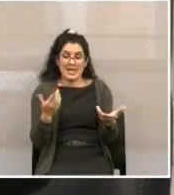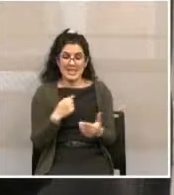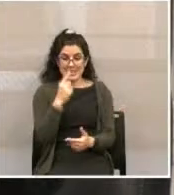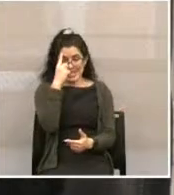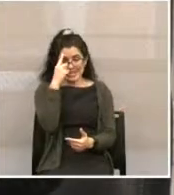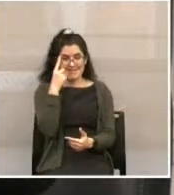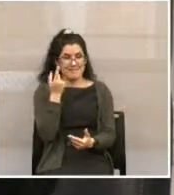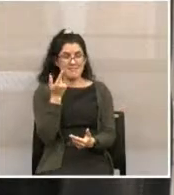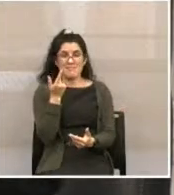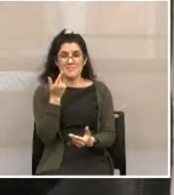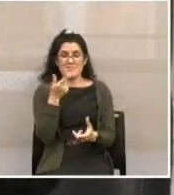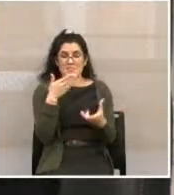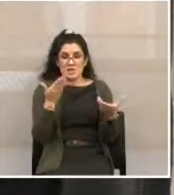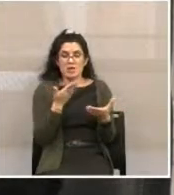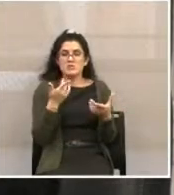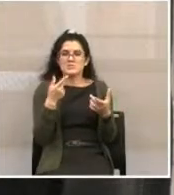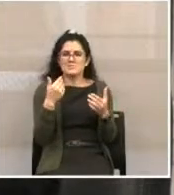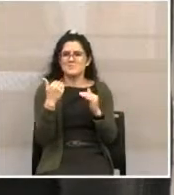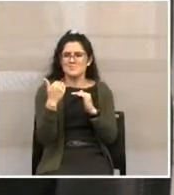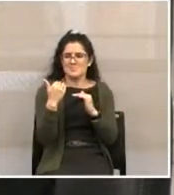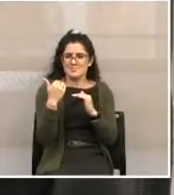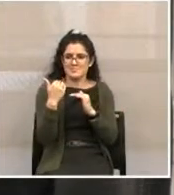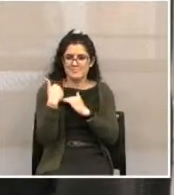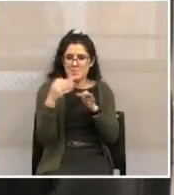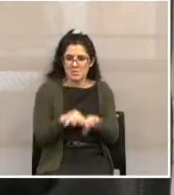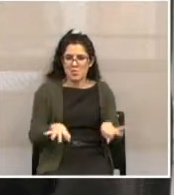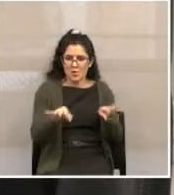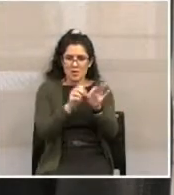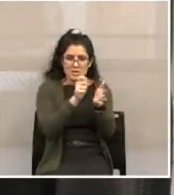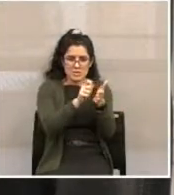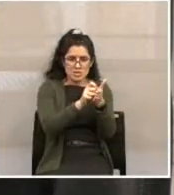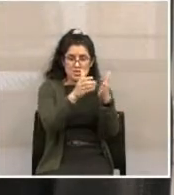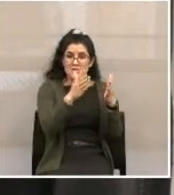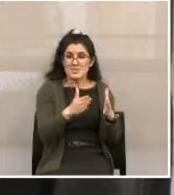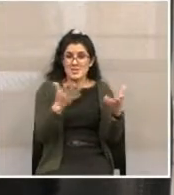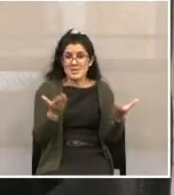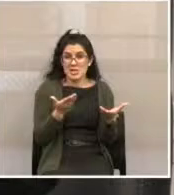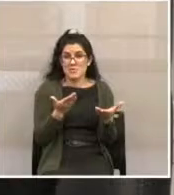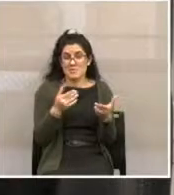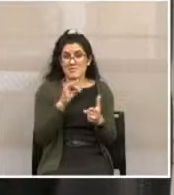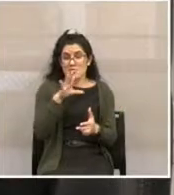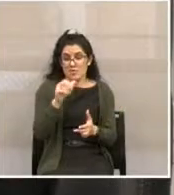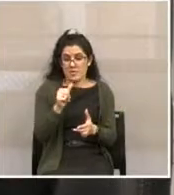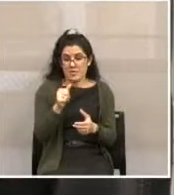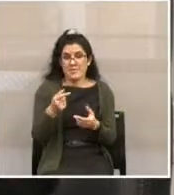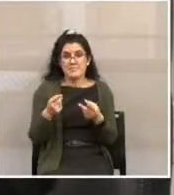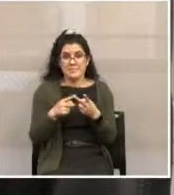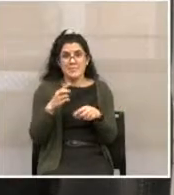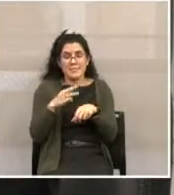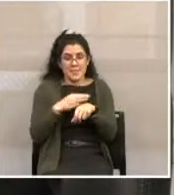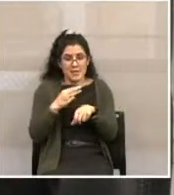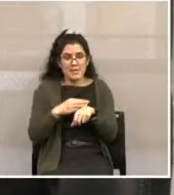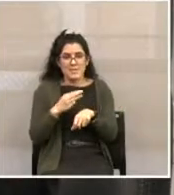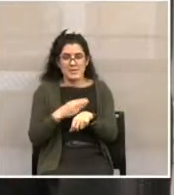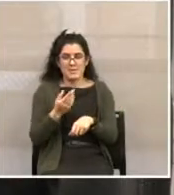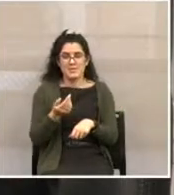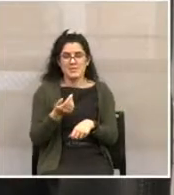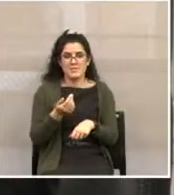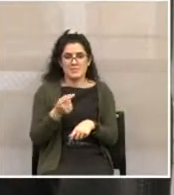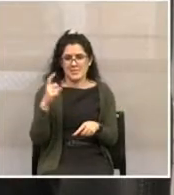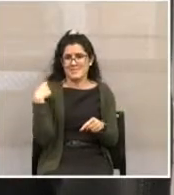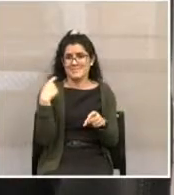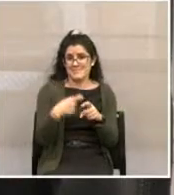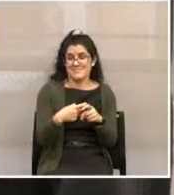very responsible journalism that is being done here in Florida, in Miami, by Hispanic